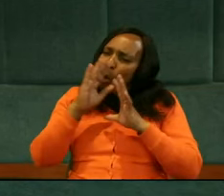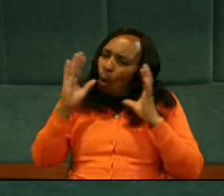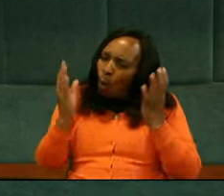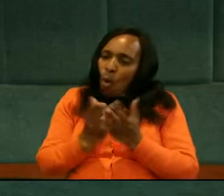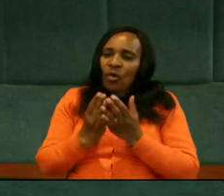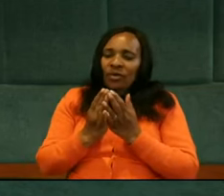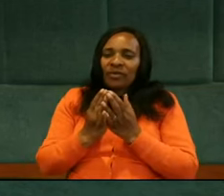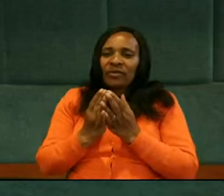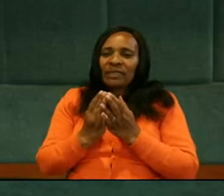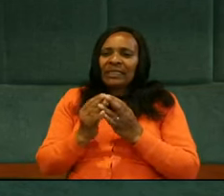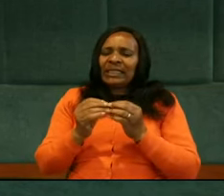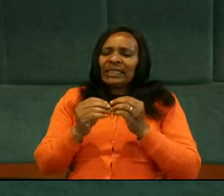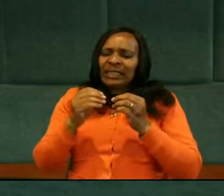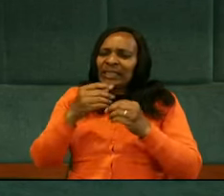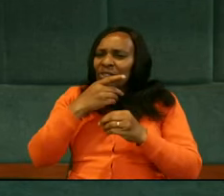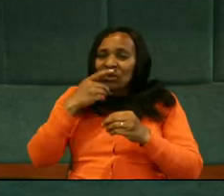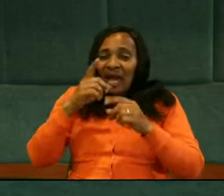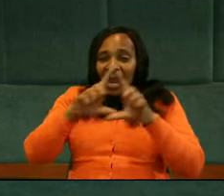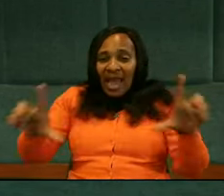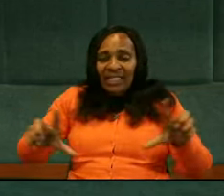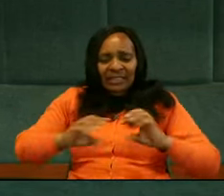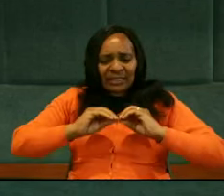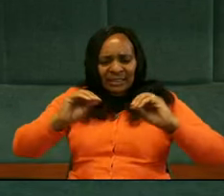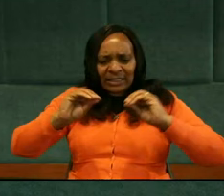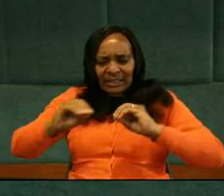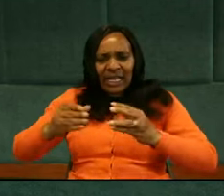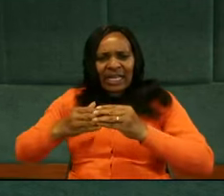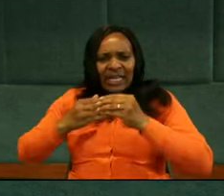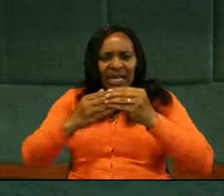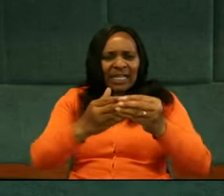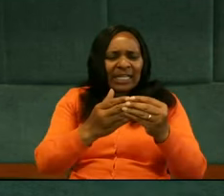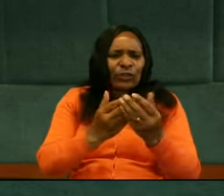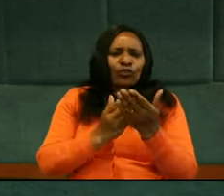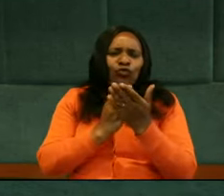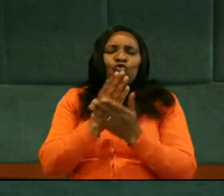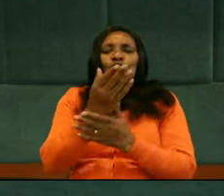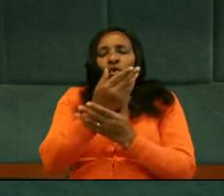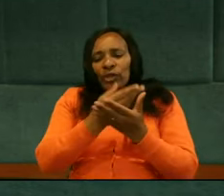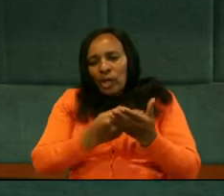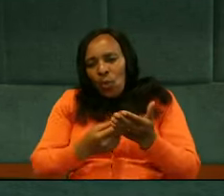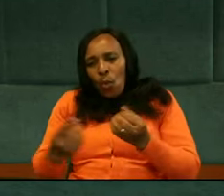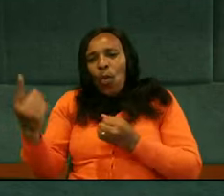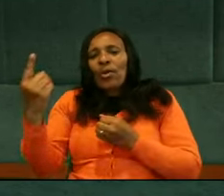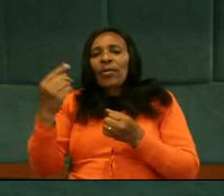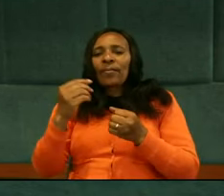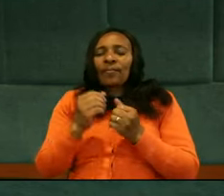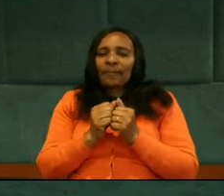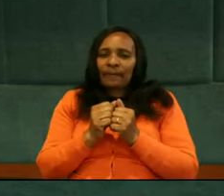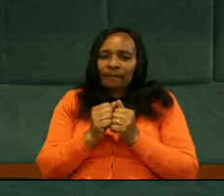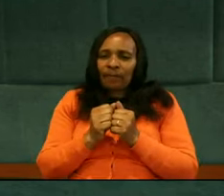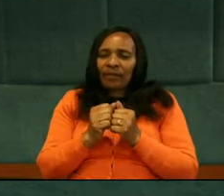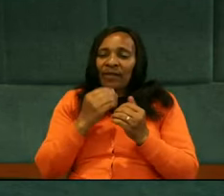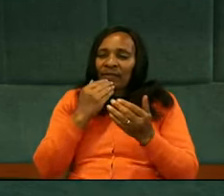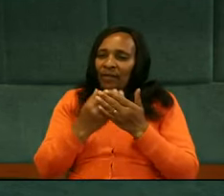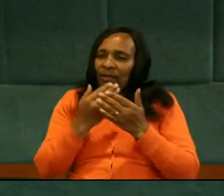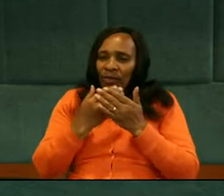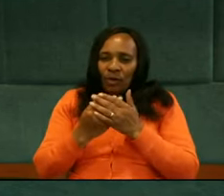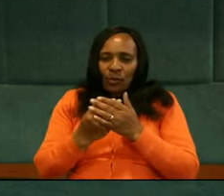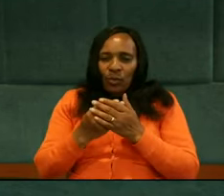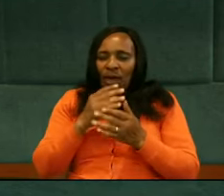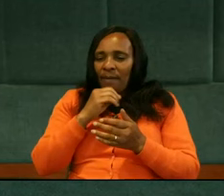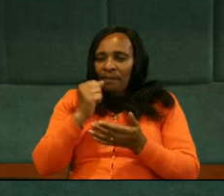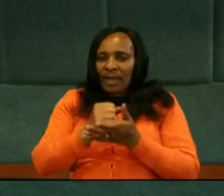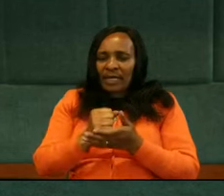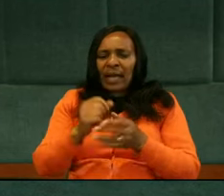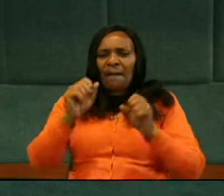wilderness, teaching, guiding, and training us throughout the way. Amen. Thank you for that, Flex. And